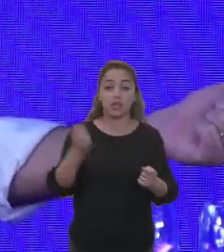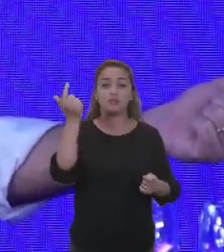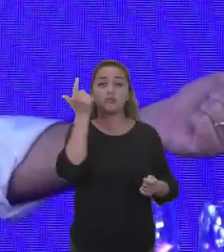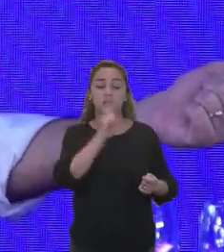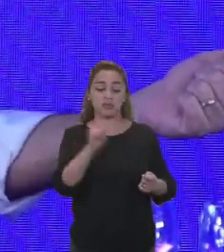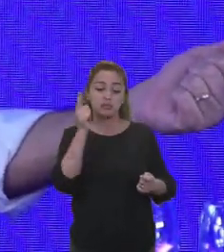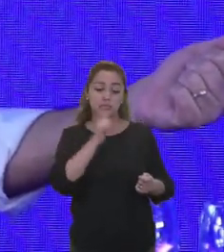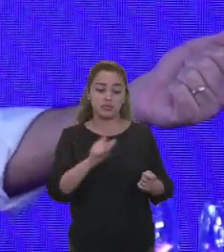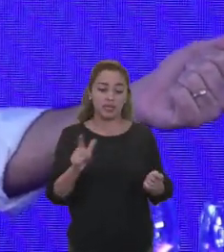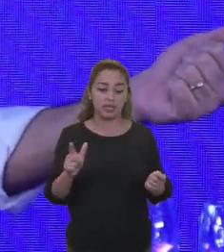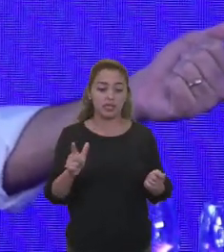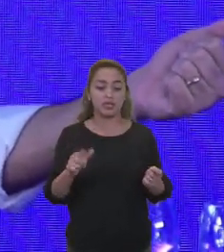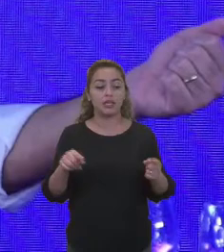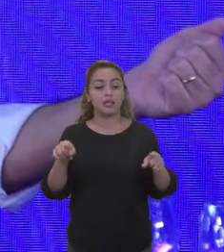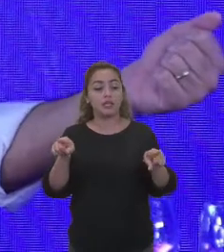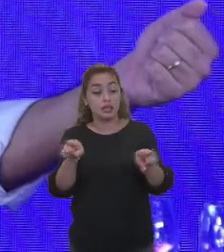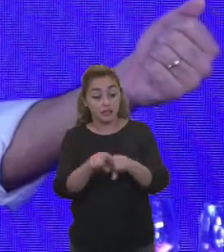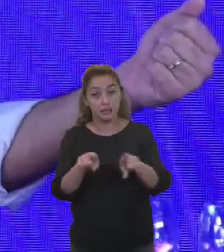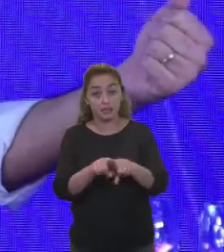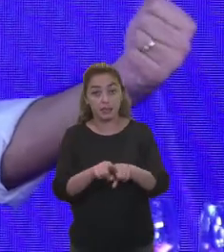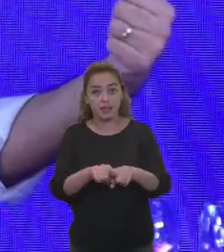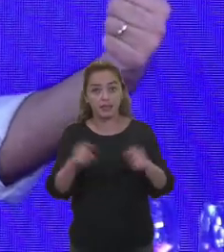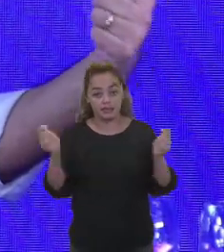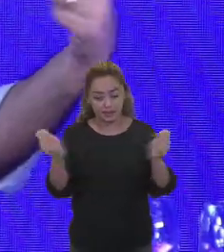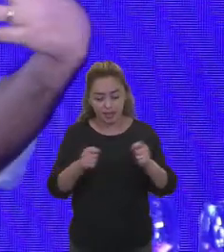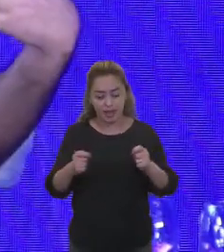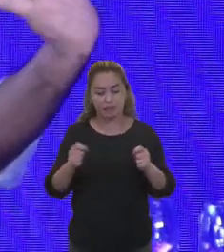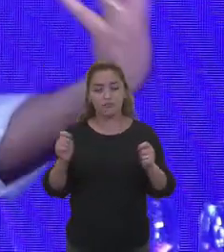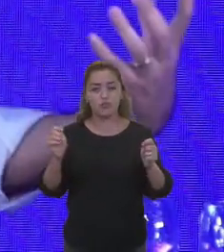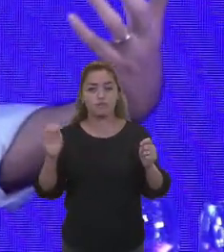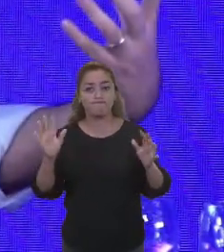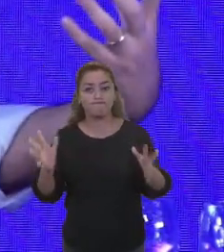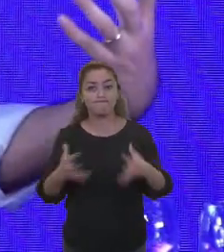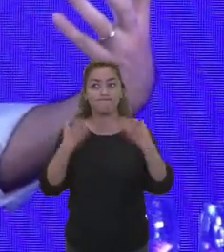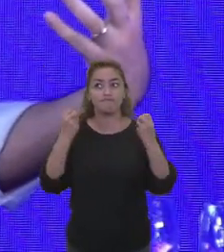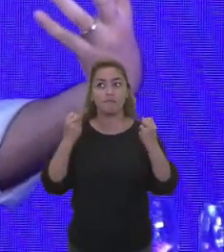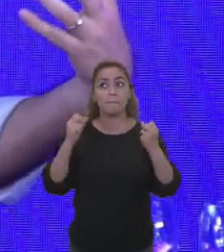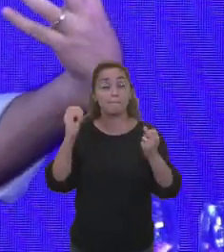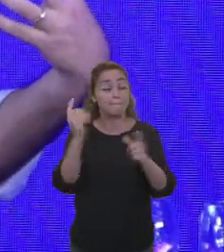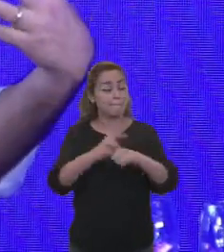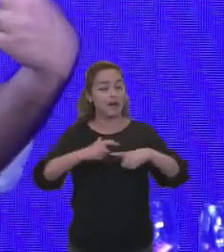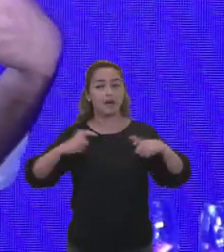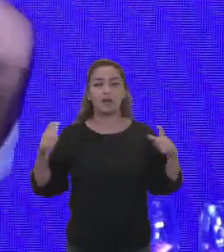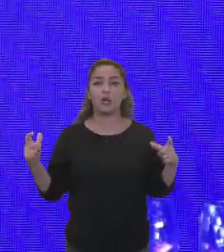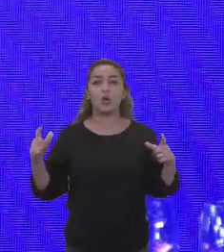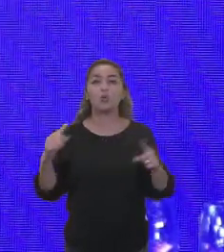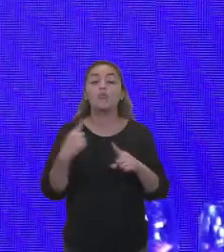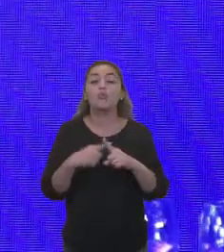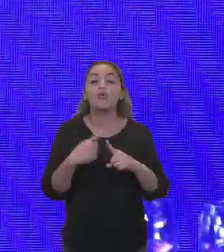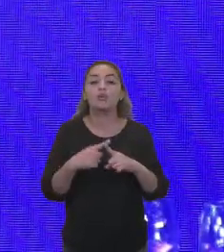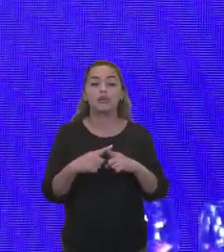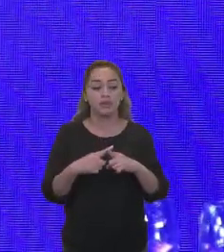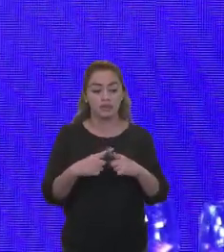this without having to do any trade-offs, and therefore the impact can be much greater